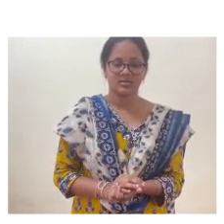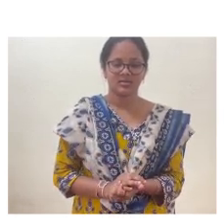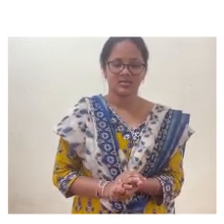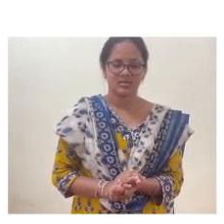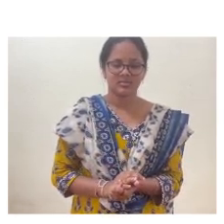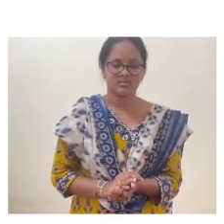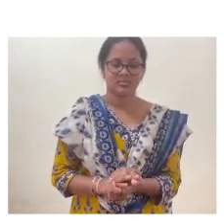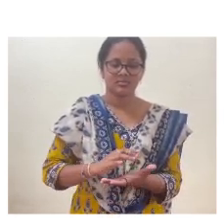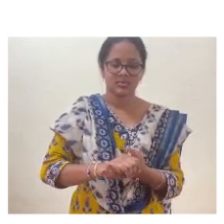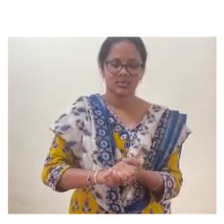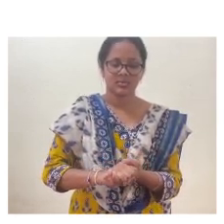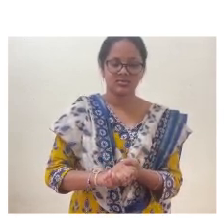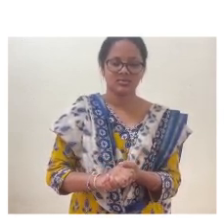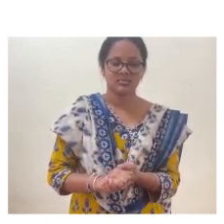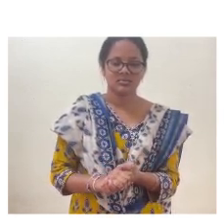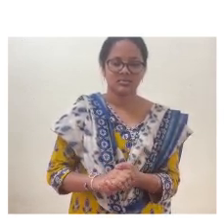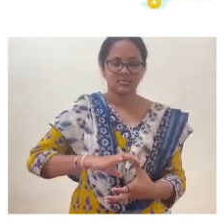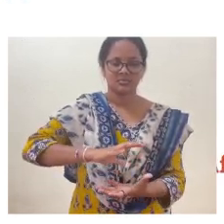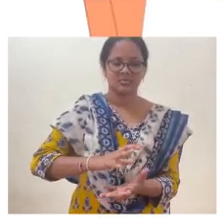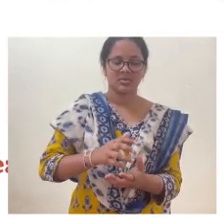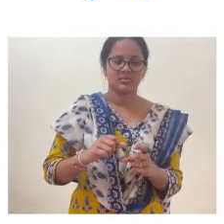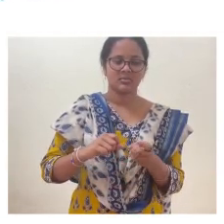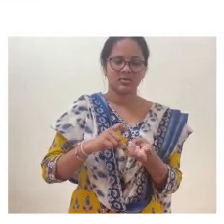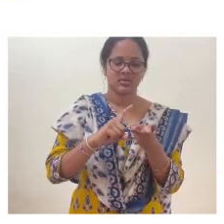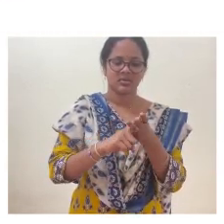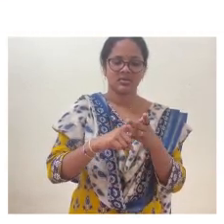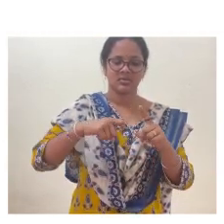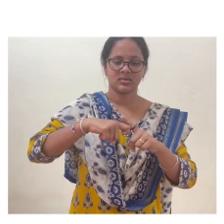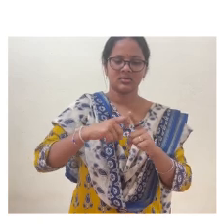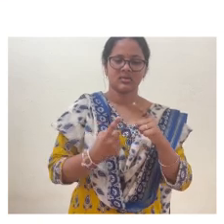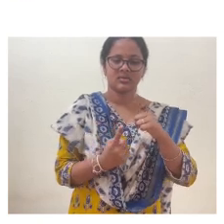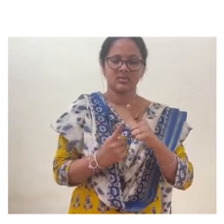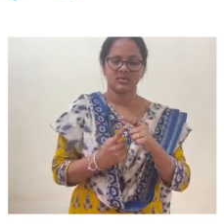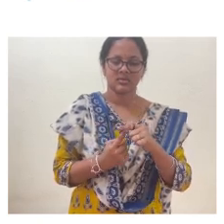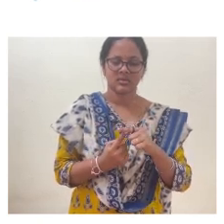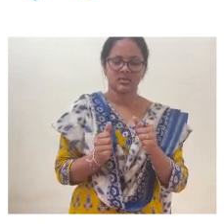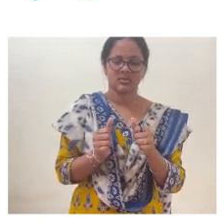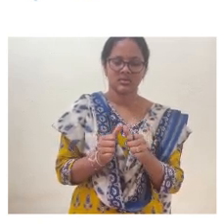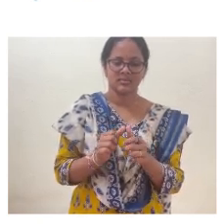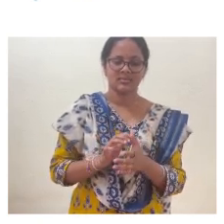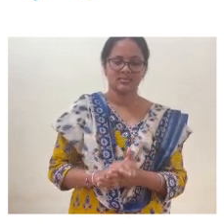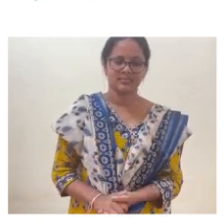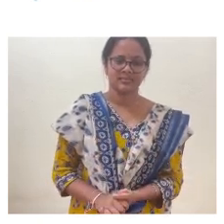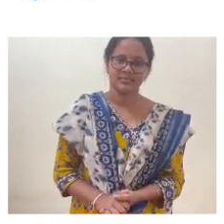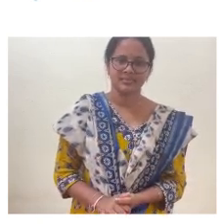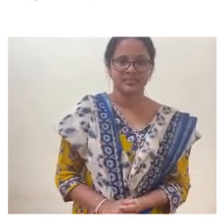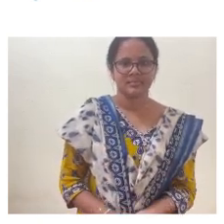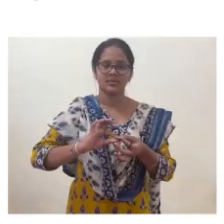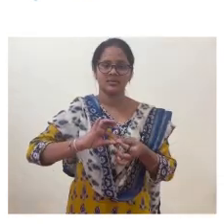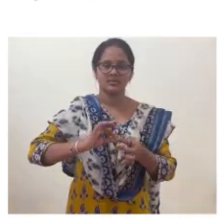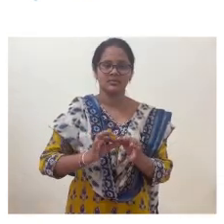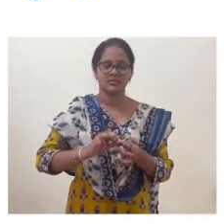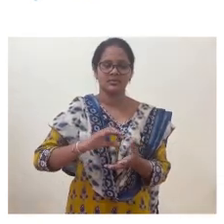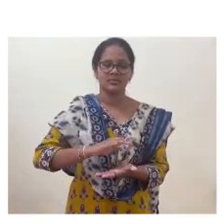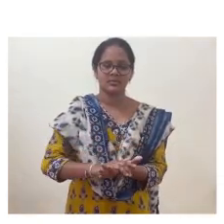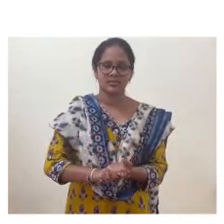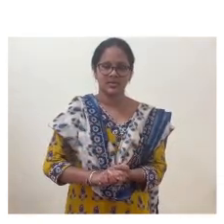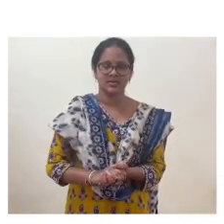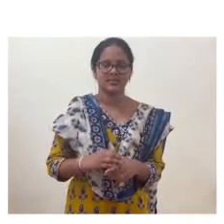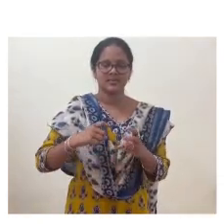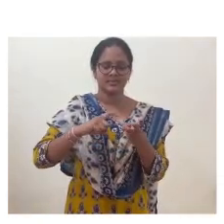in balance. Multiple sclerosis, MS. MS affects the brain and spinal